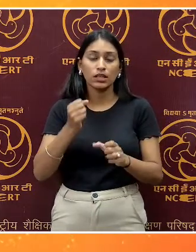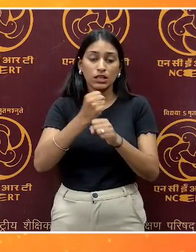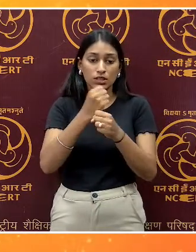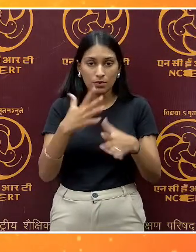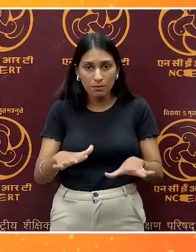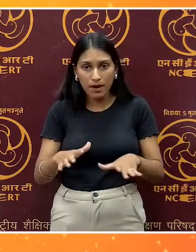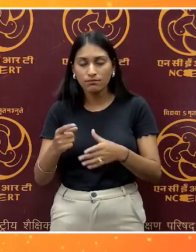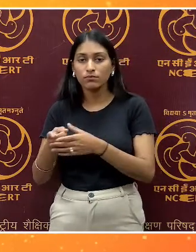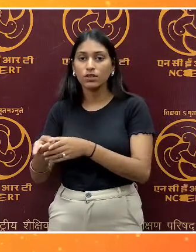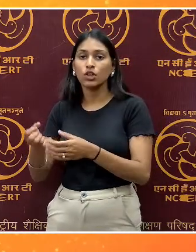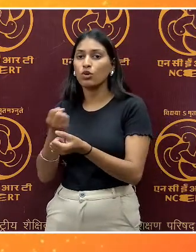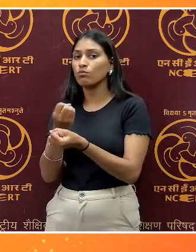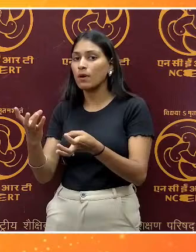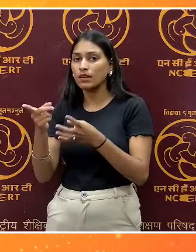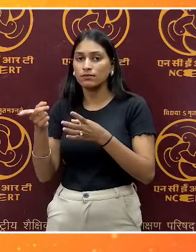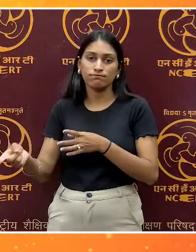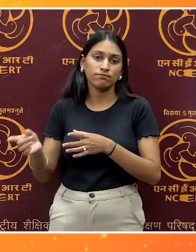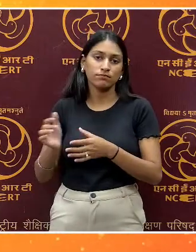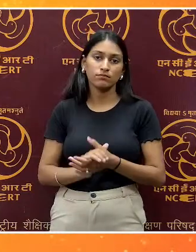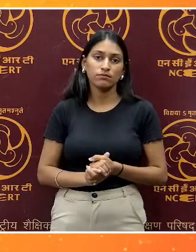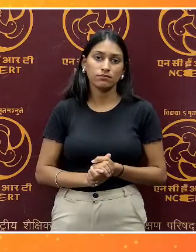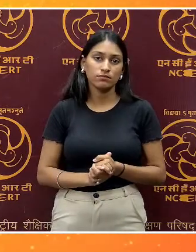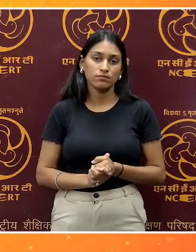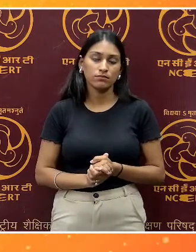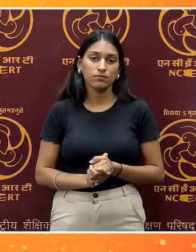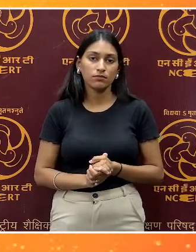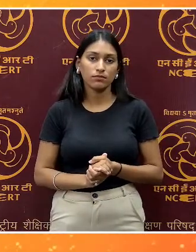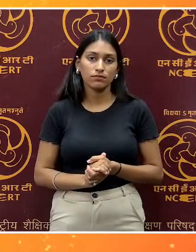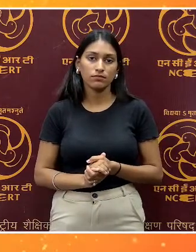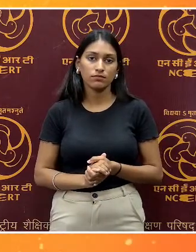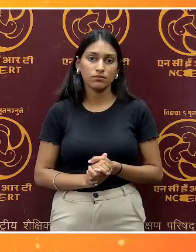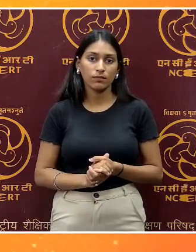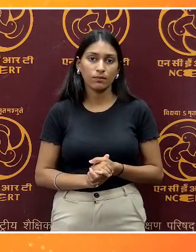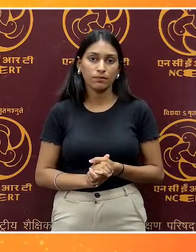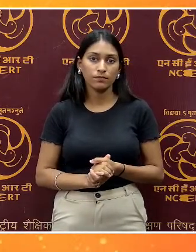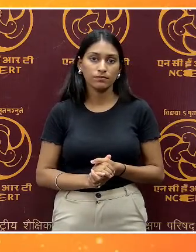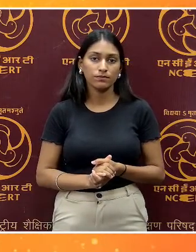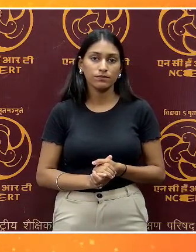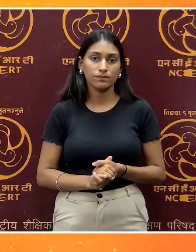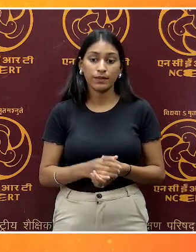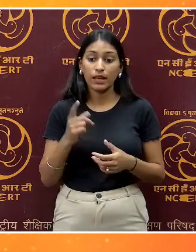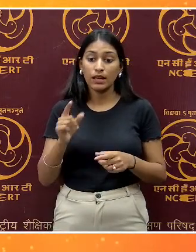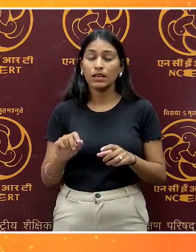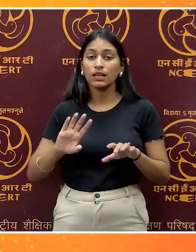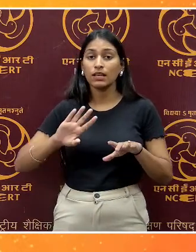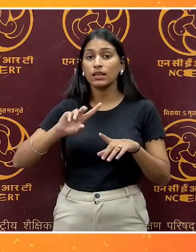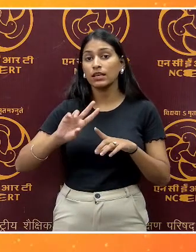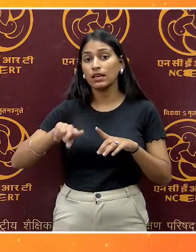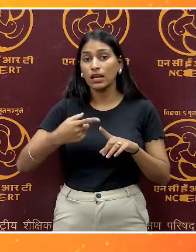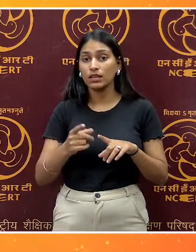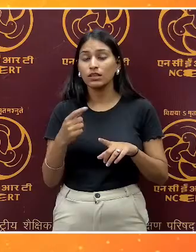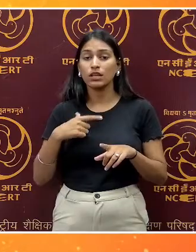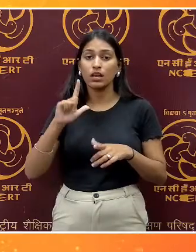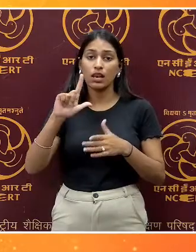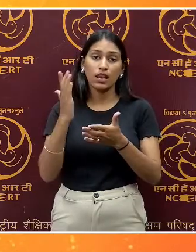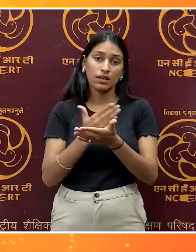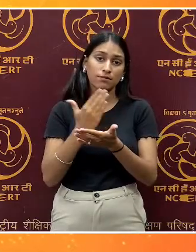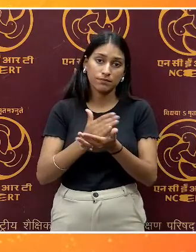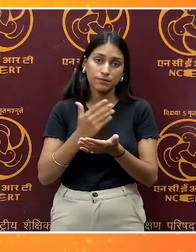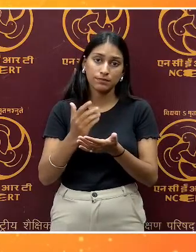of adding the vectors. Ji. In our next lesson, we will